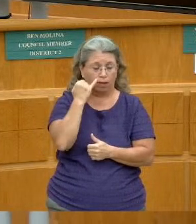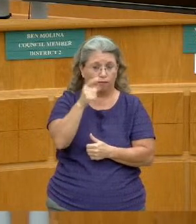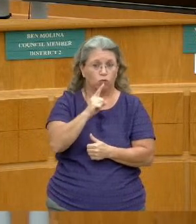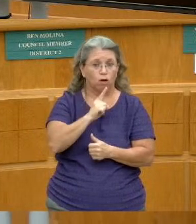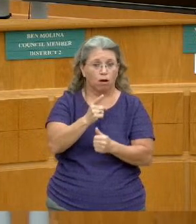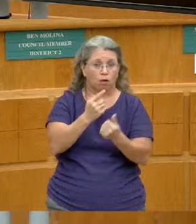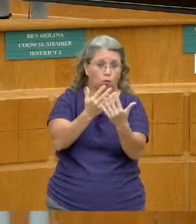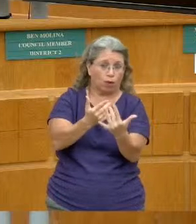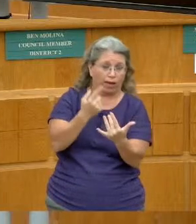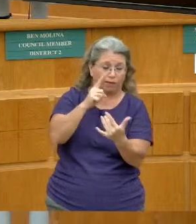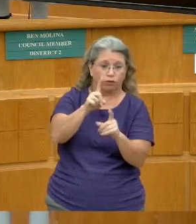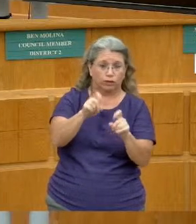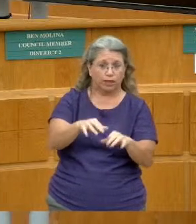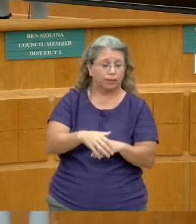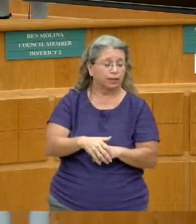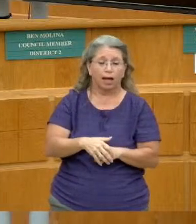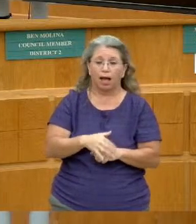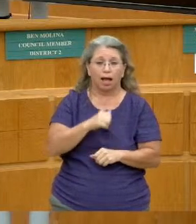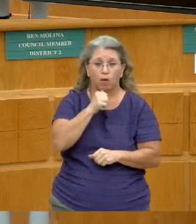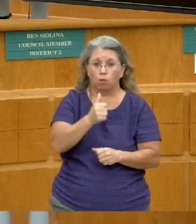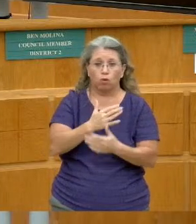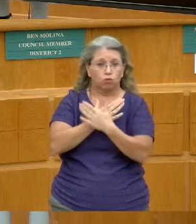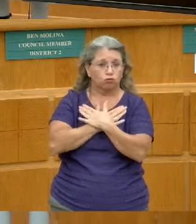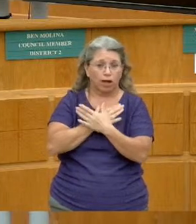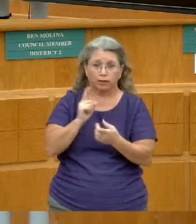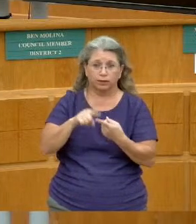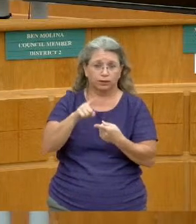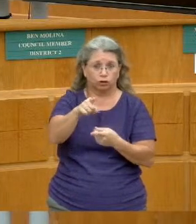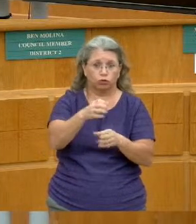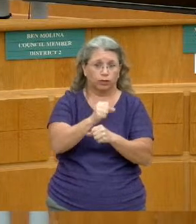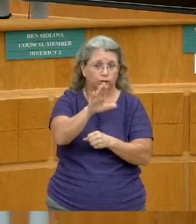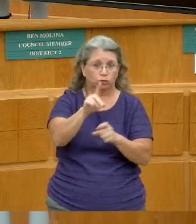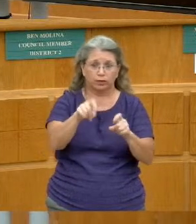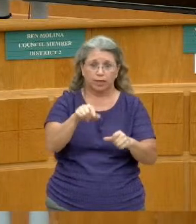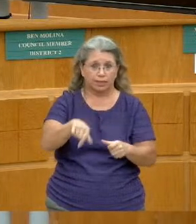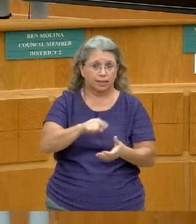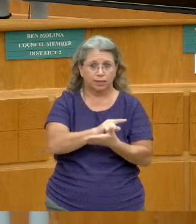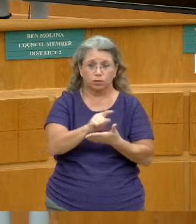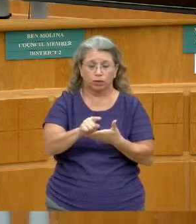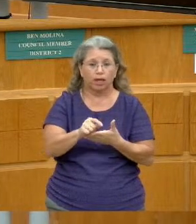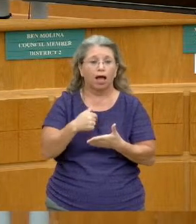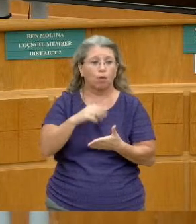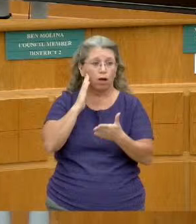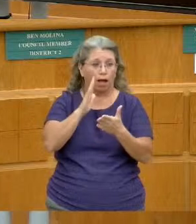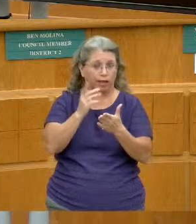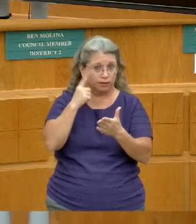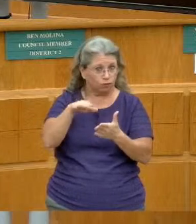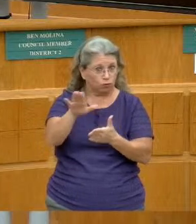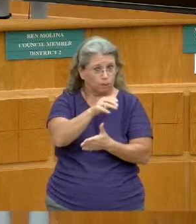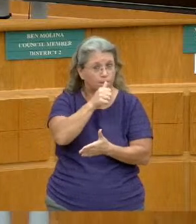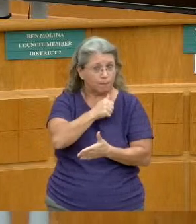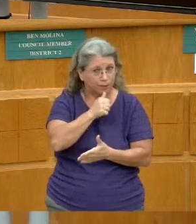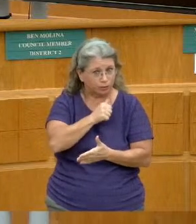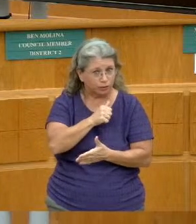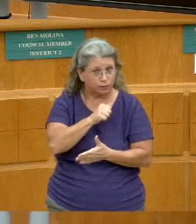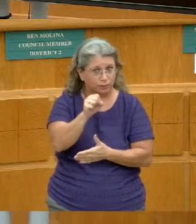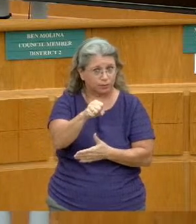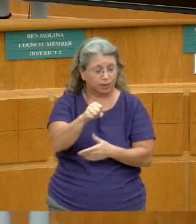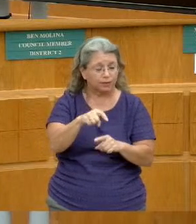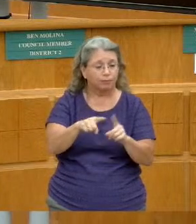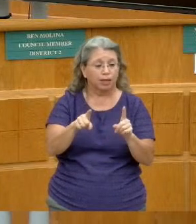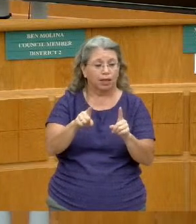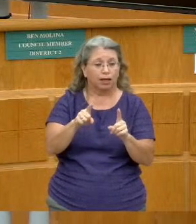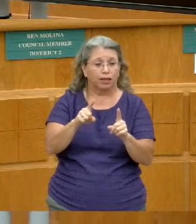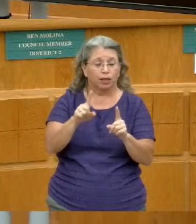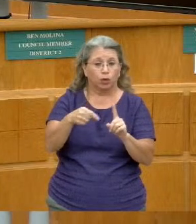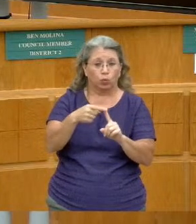going to not rest until you get that test this week. I'm going to ask for your patience, but I'm going to tell you that when we